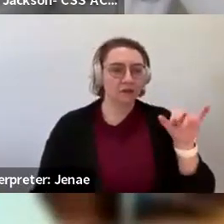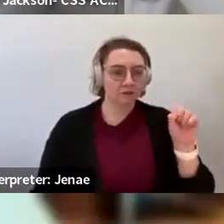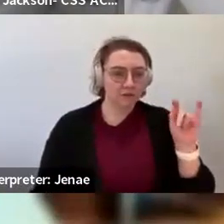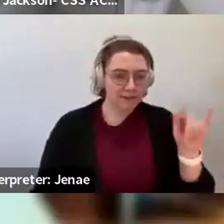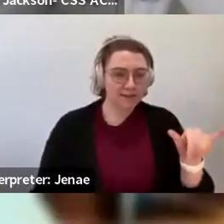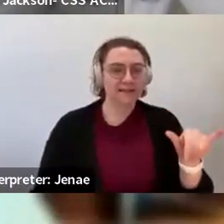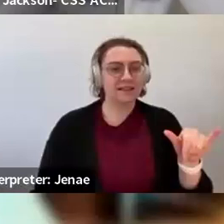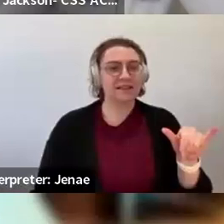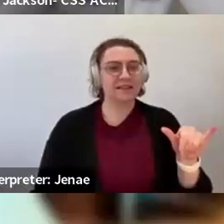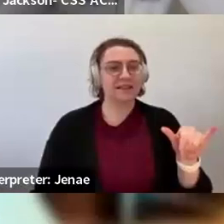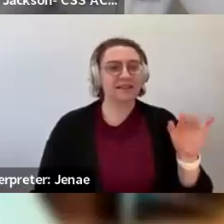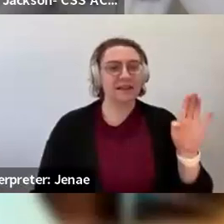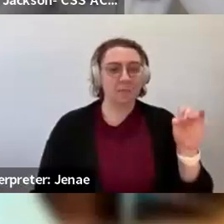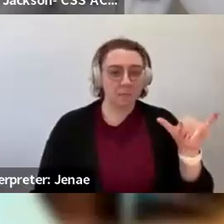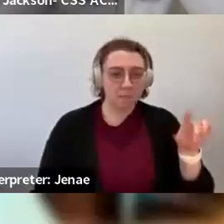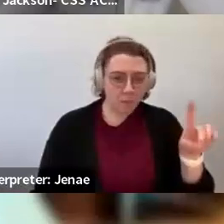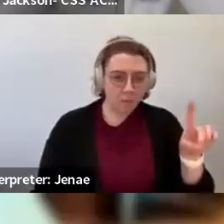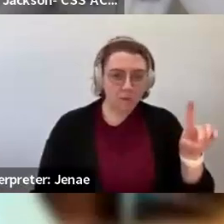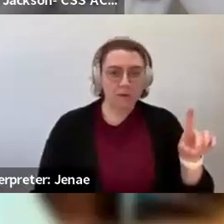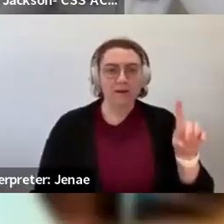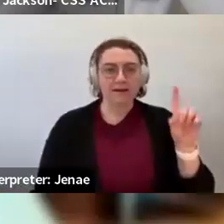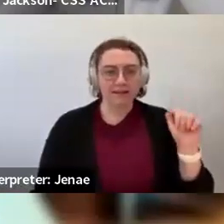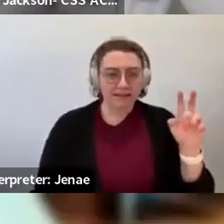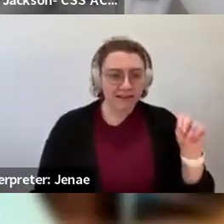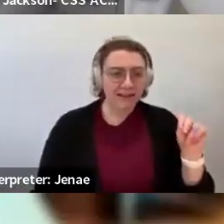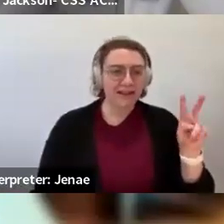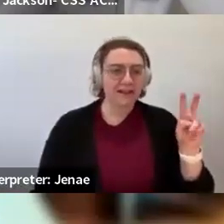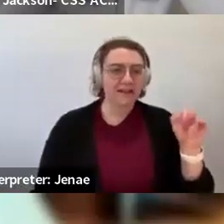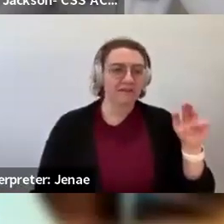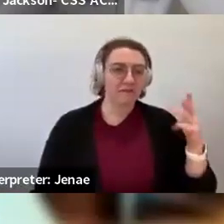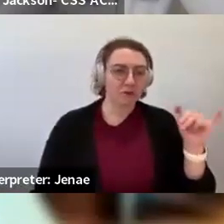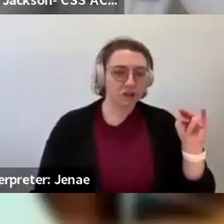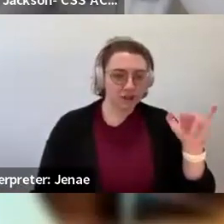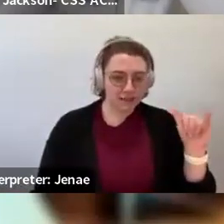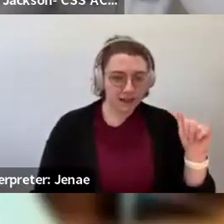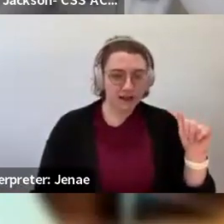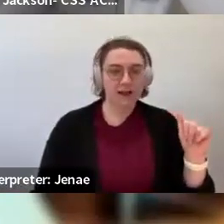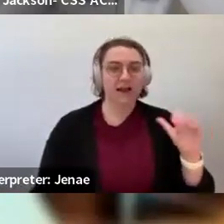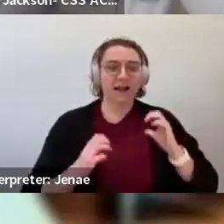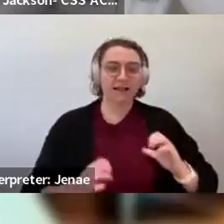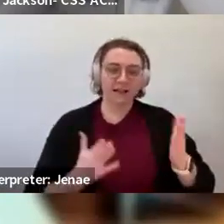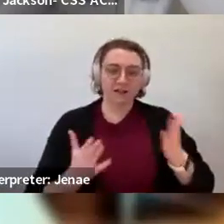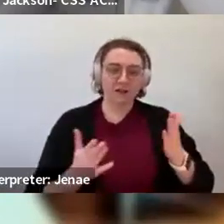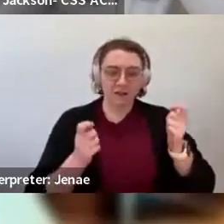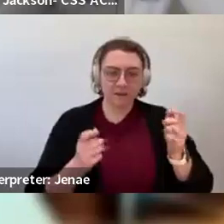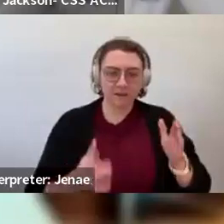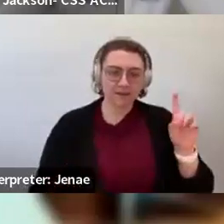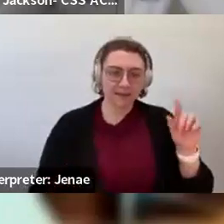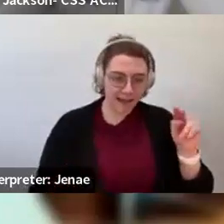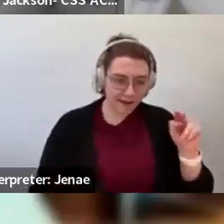on and Boyd from Community Services and Dan and Virginia, and our Client Services Manager Dana is on. Good morning,